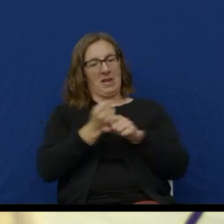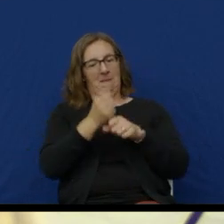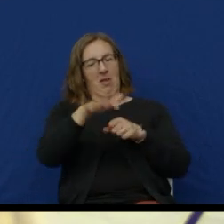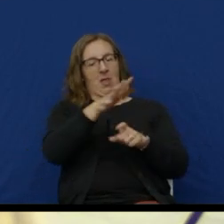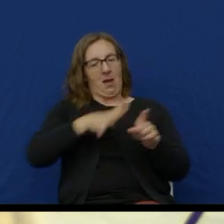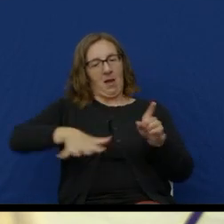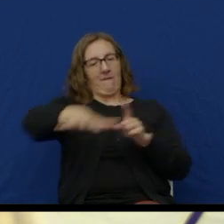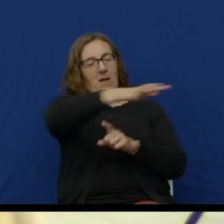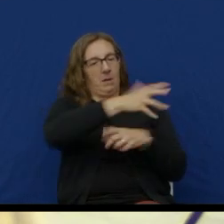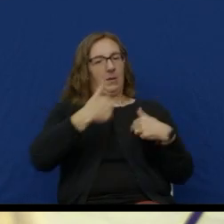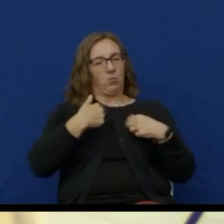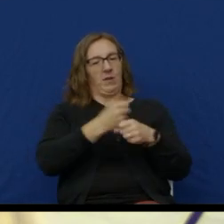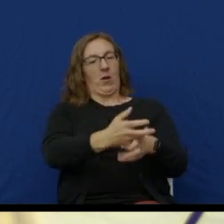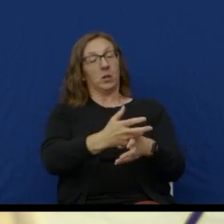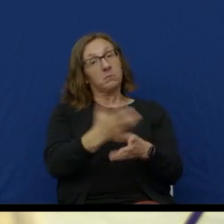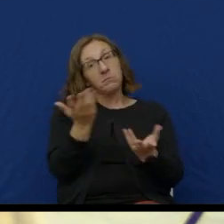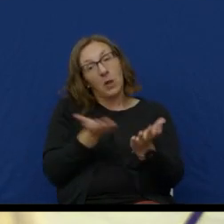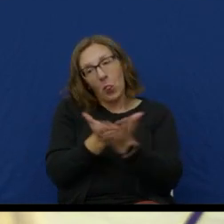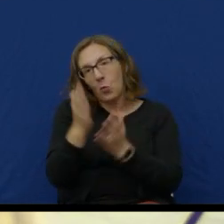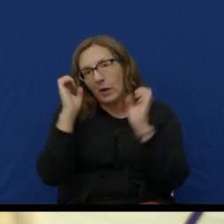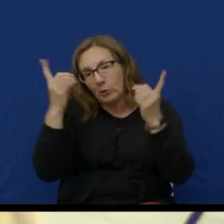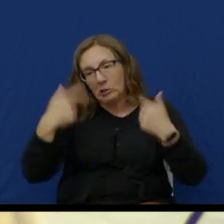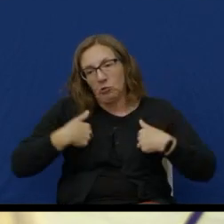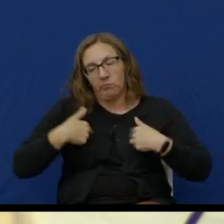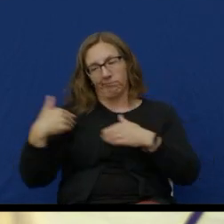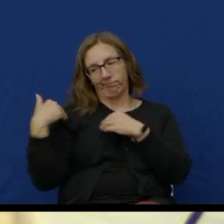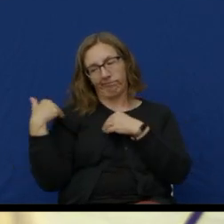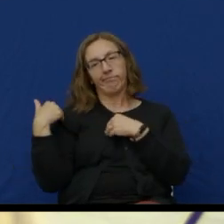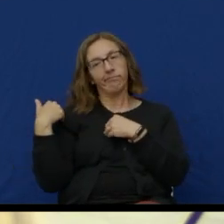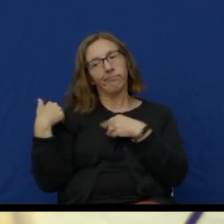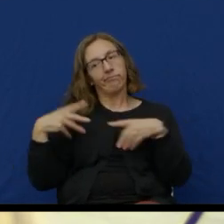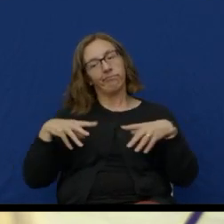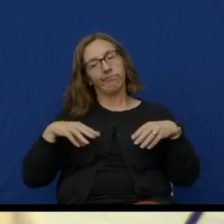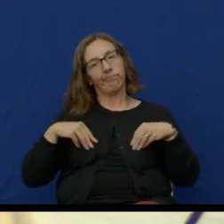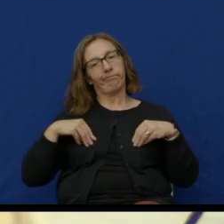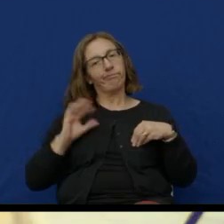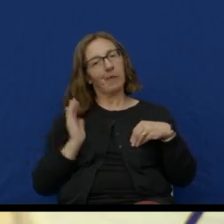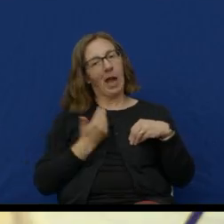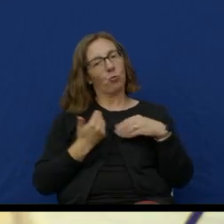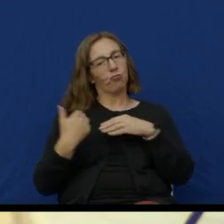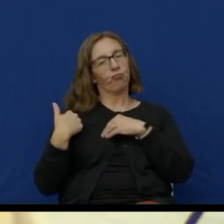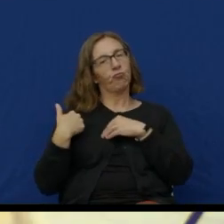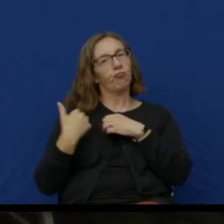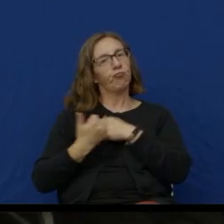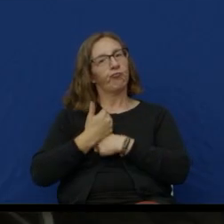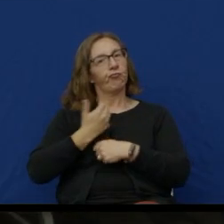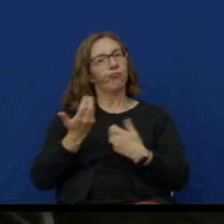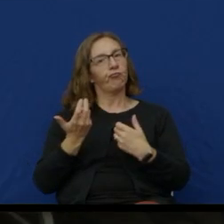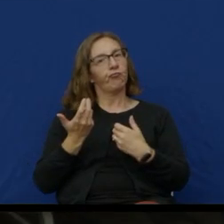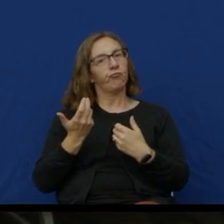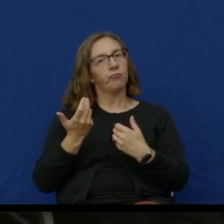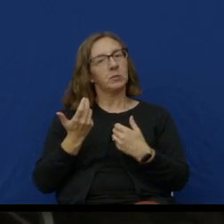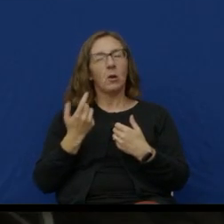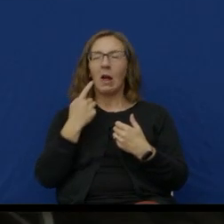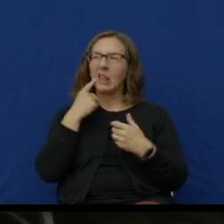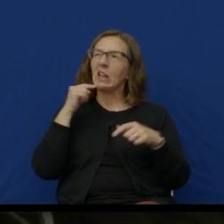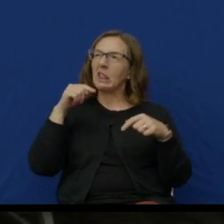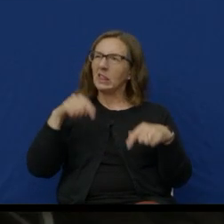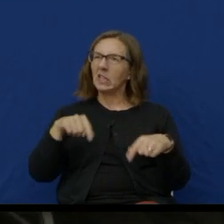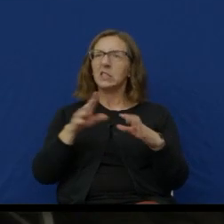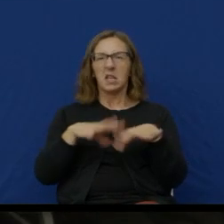at least through education. I mean, we have to own that. And so let's continue to struggle with